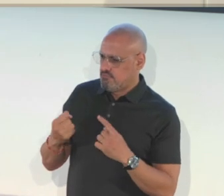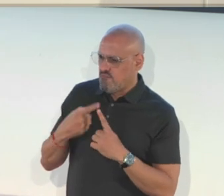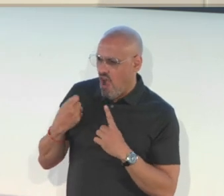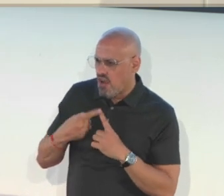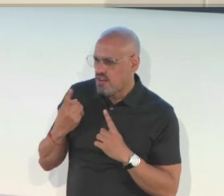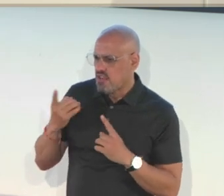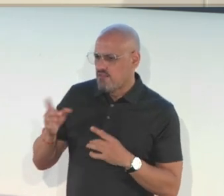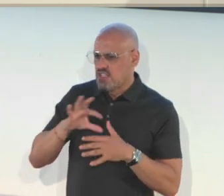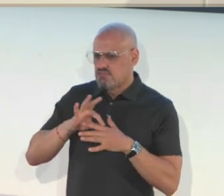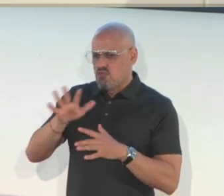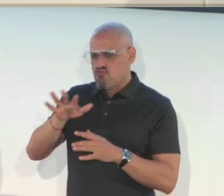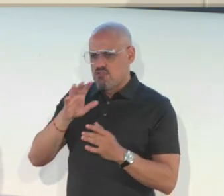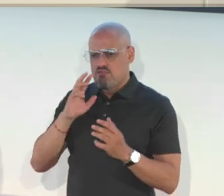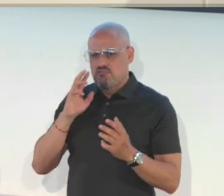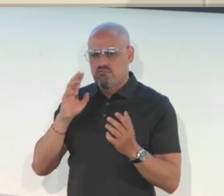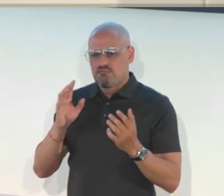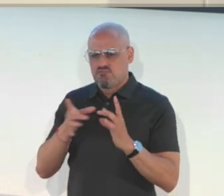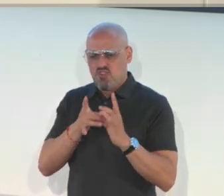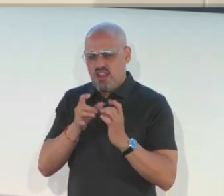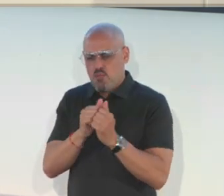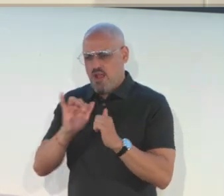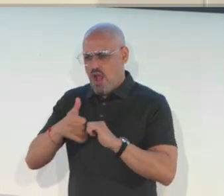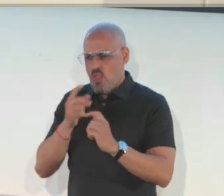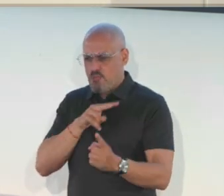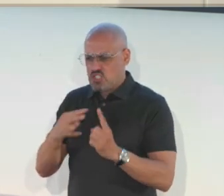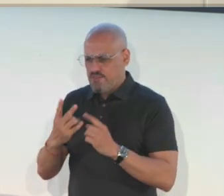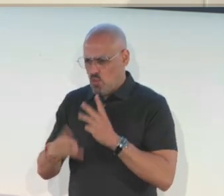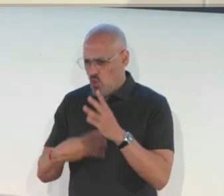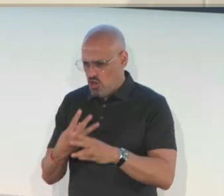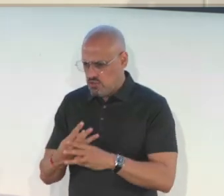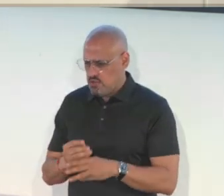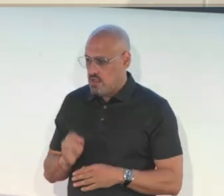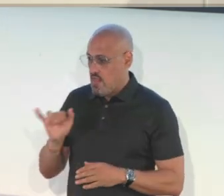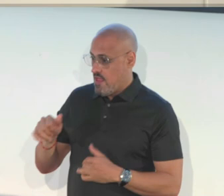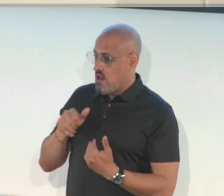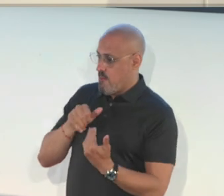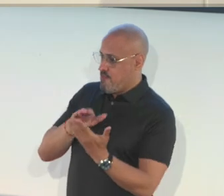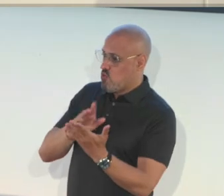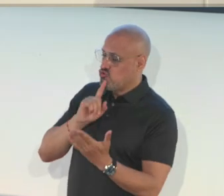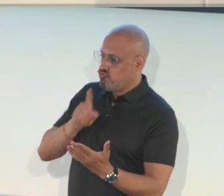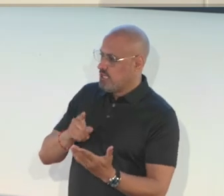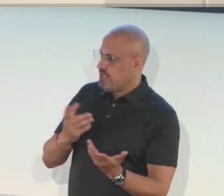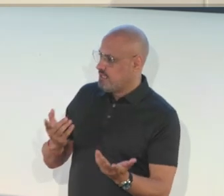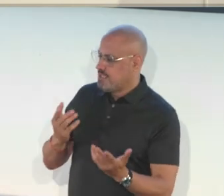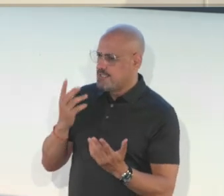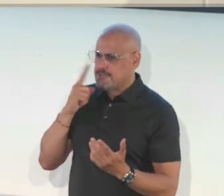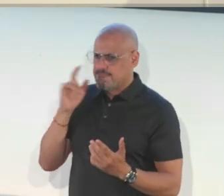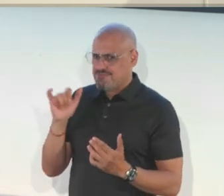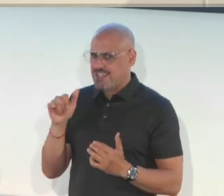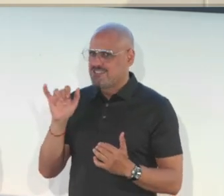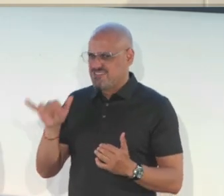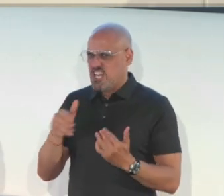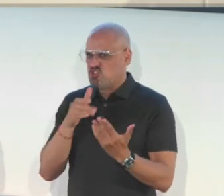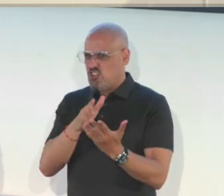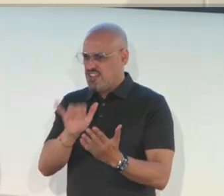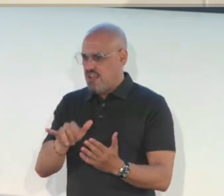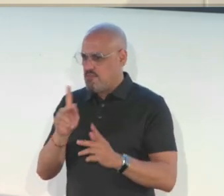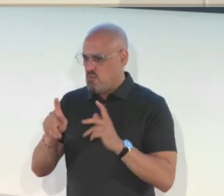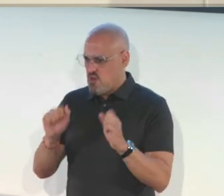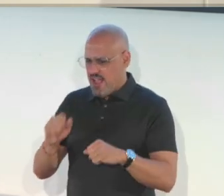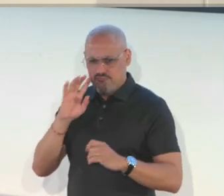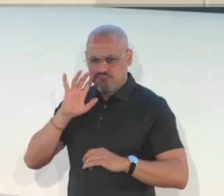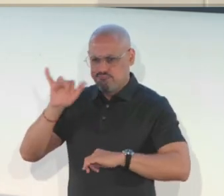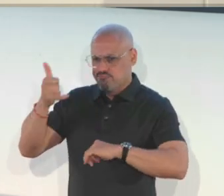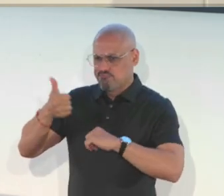their way of perceiving the world. And that this approach really seems to address that because people get to create their